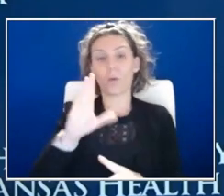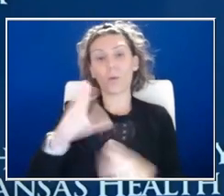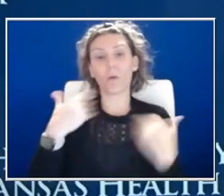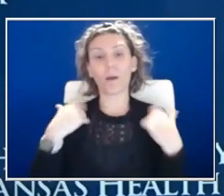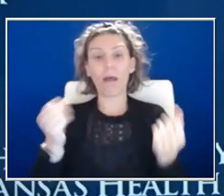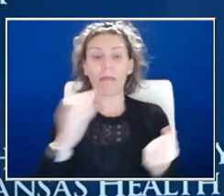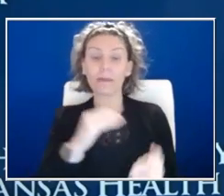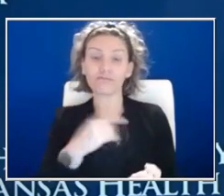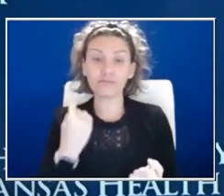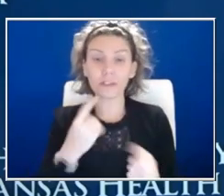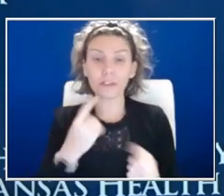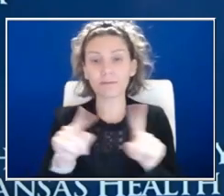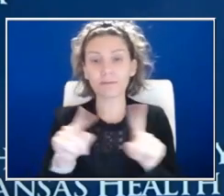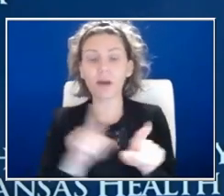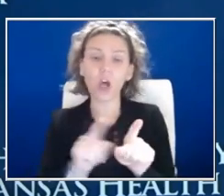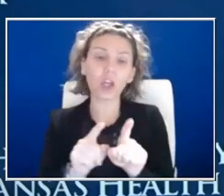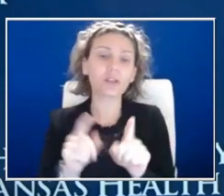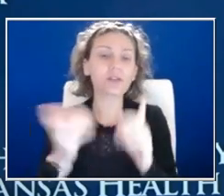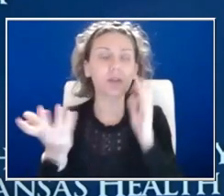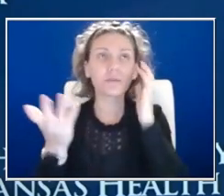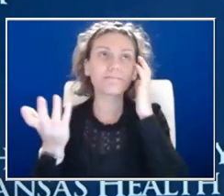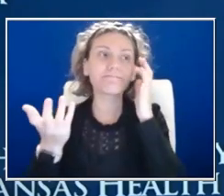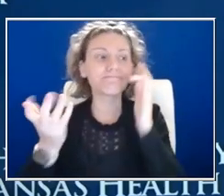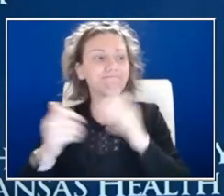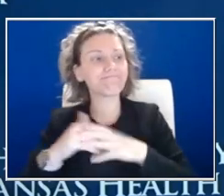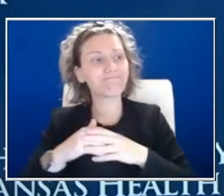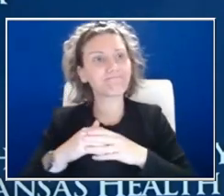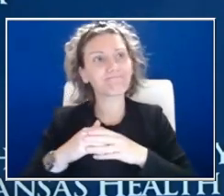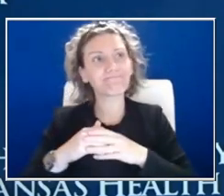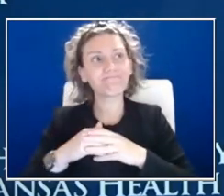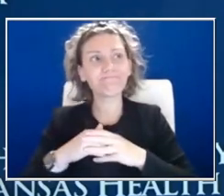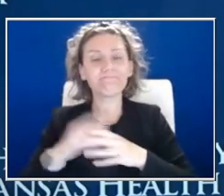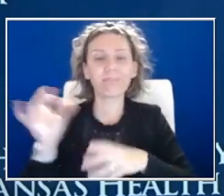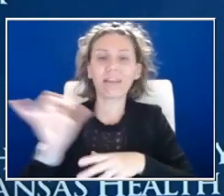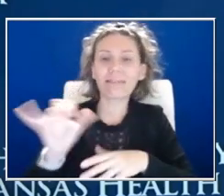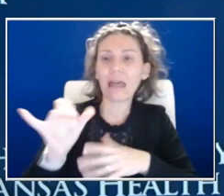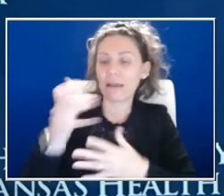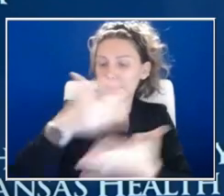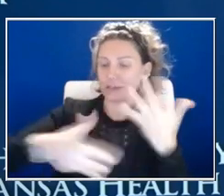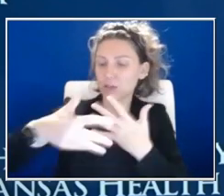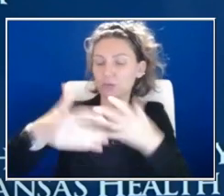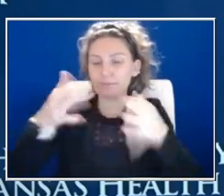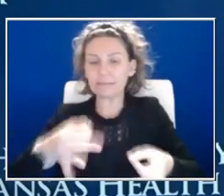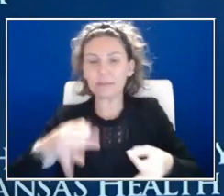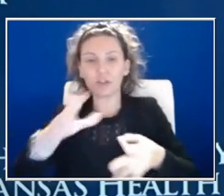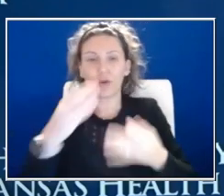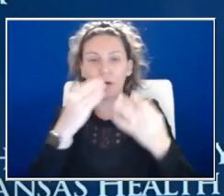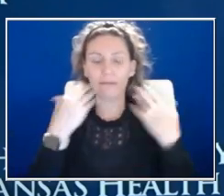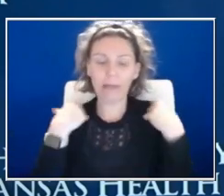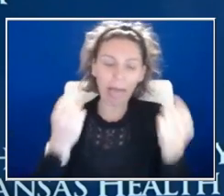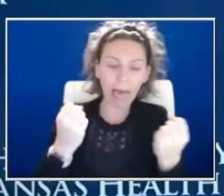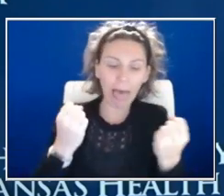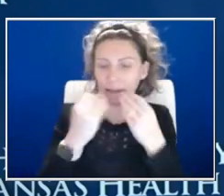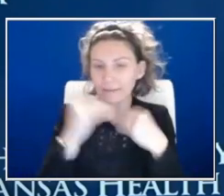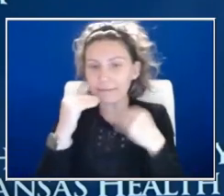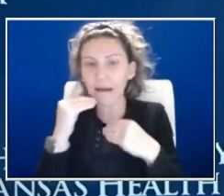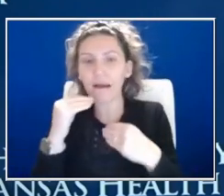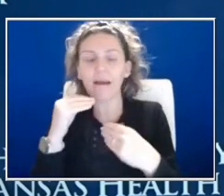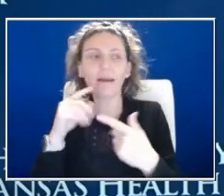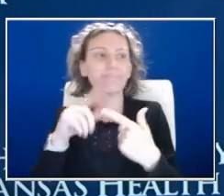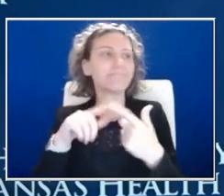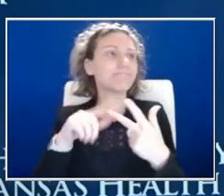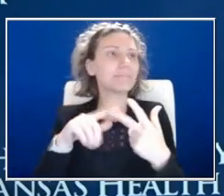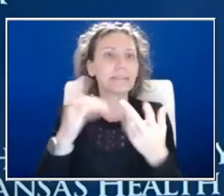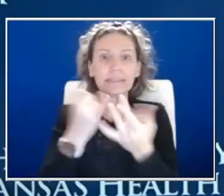things that feed into social determinants of health, your diet, your level of independence, home